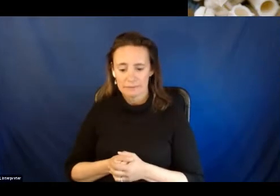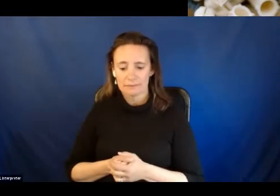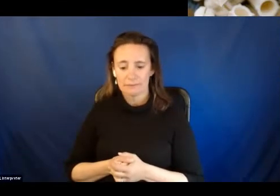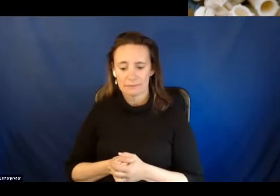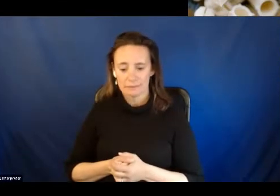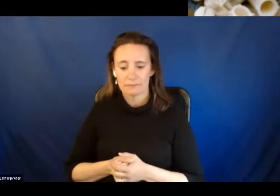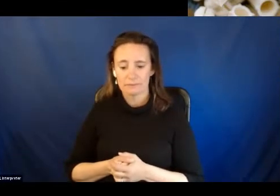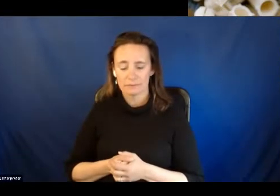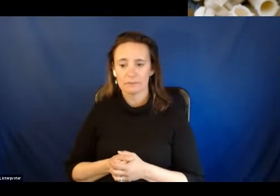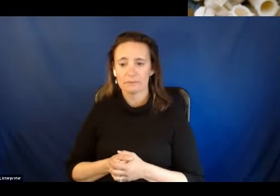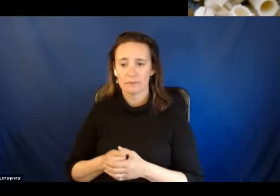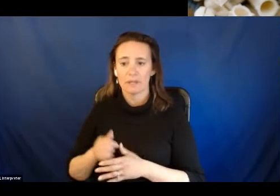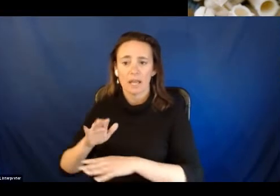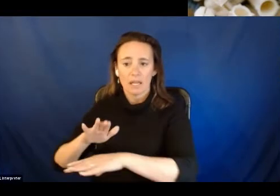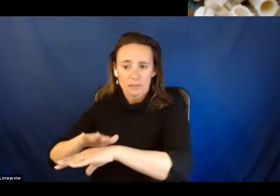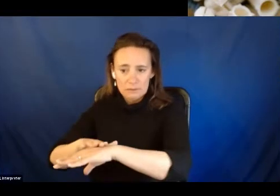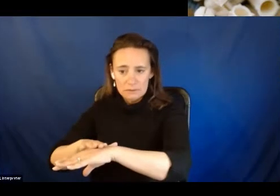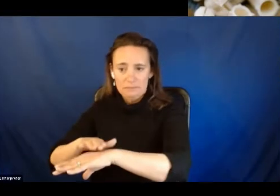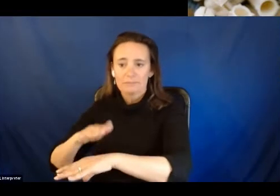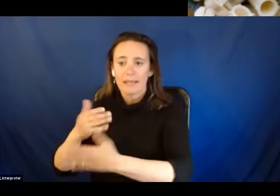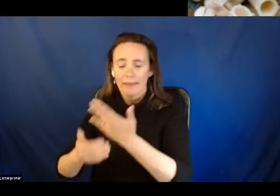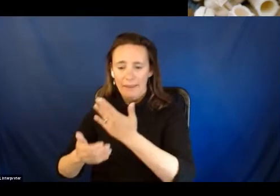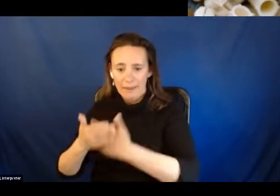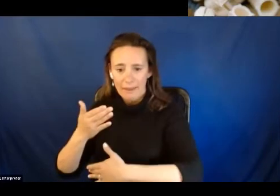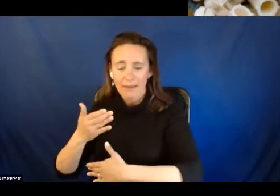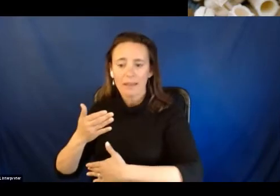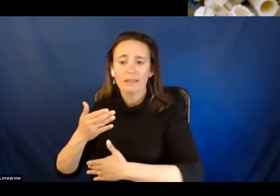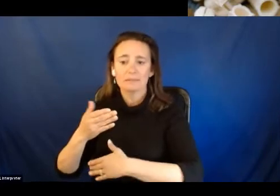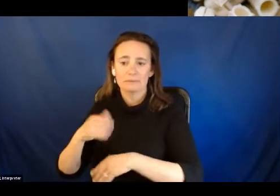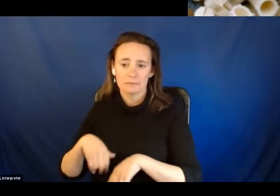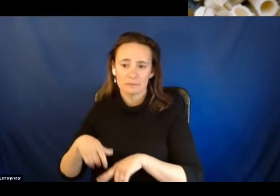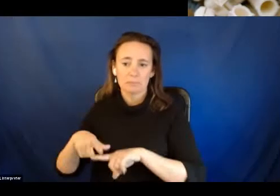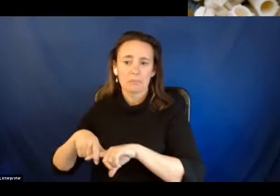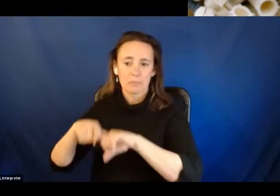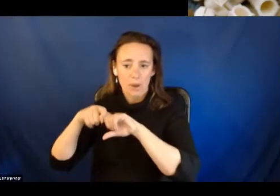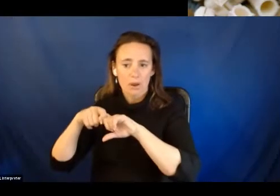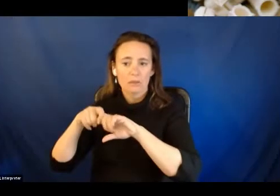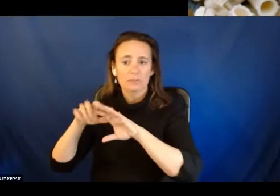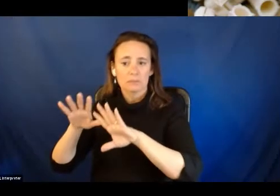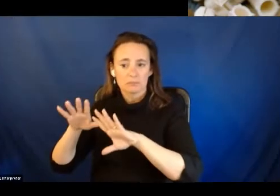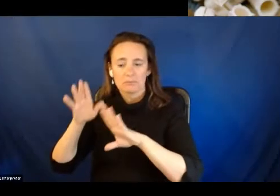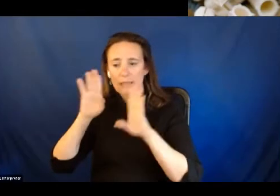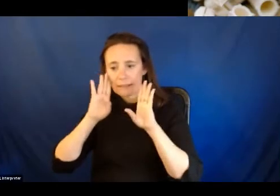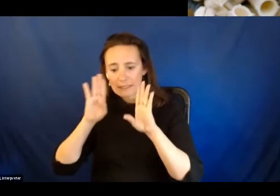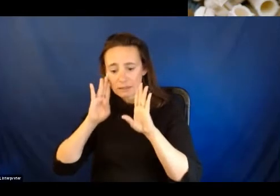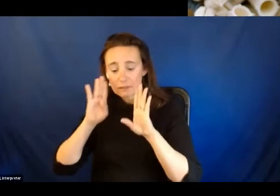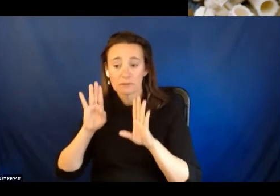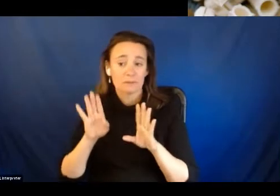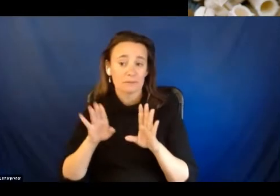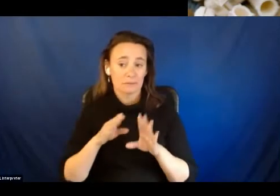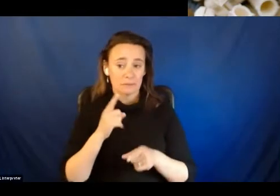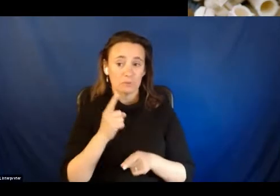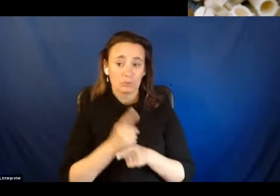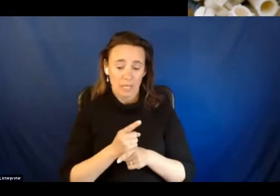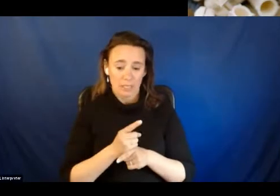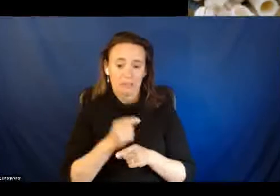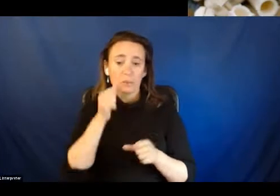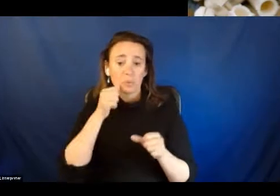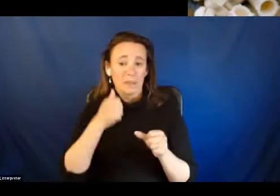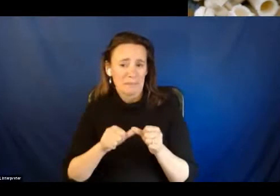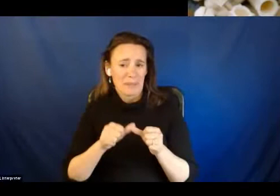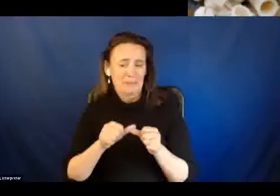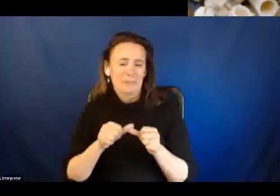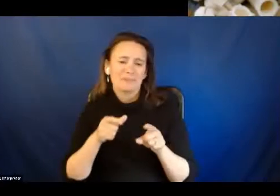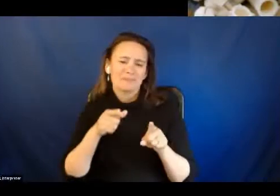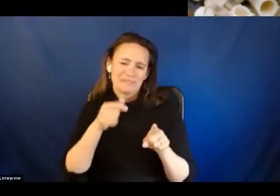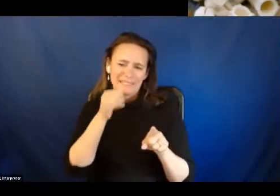touch your hand, pausing to listen. You all got it, right? So remember, right? This was a silly example because